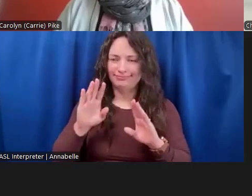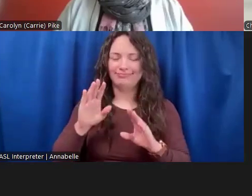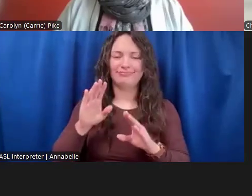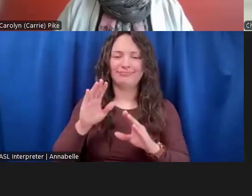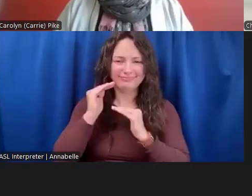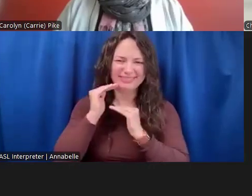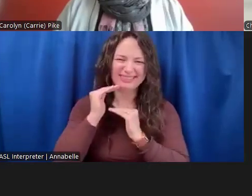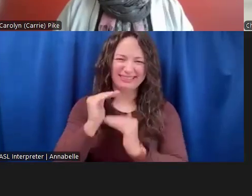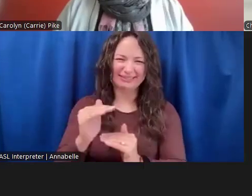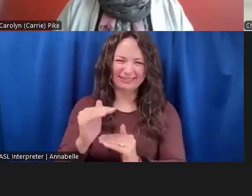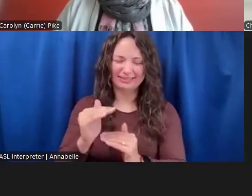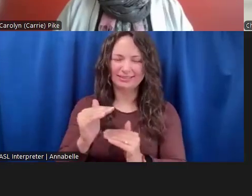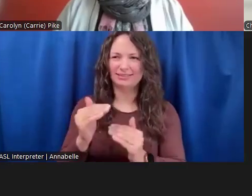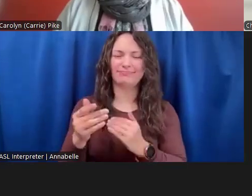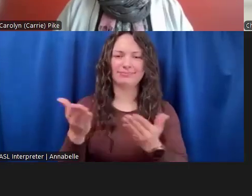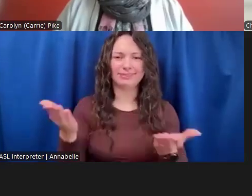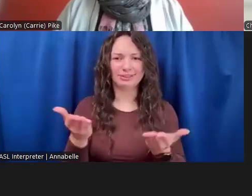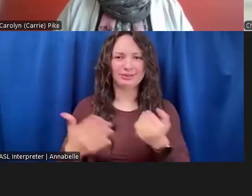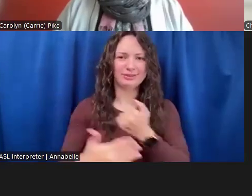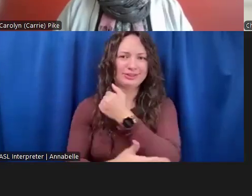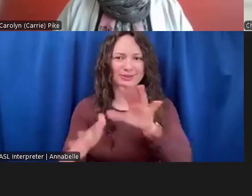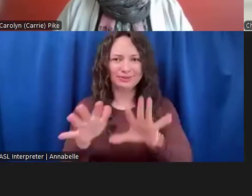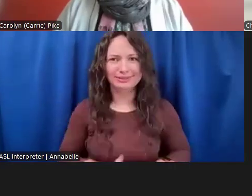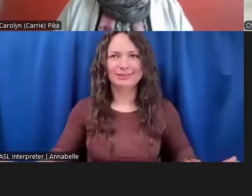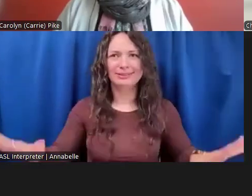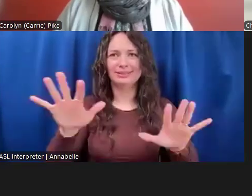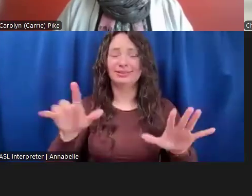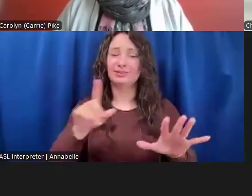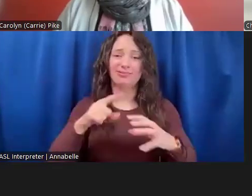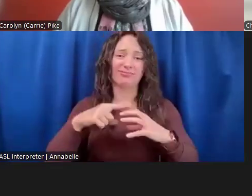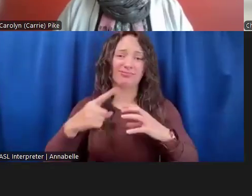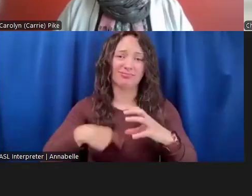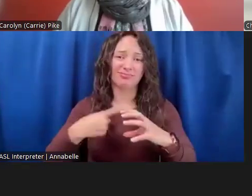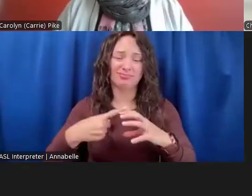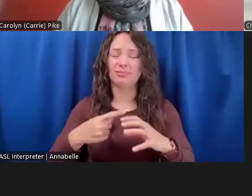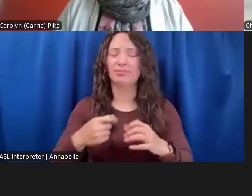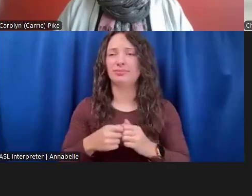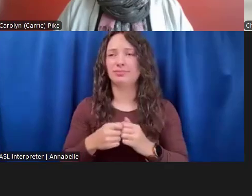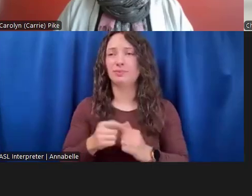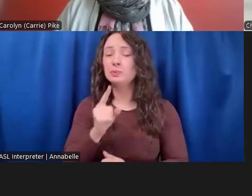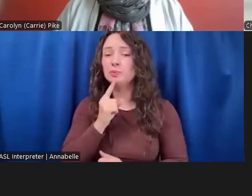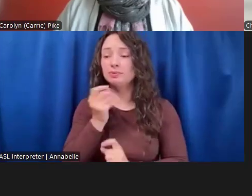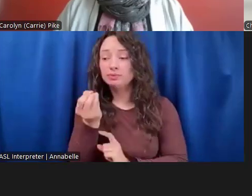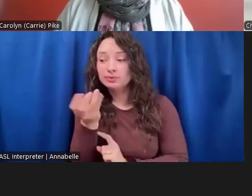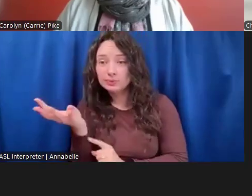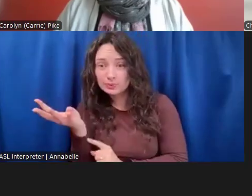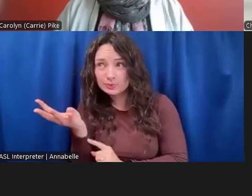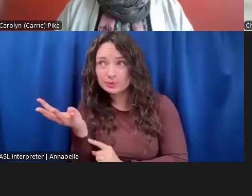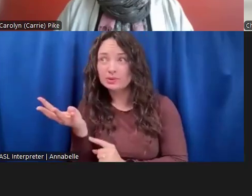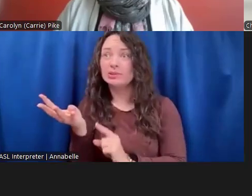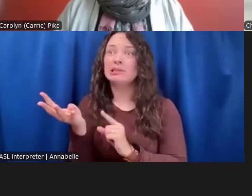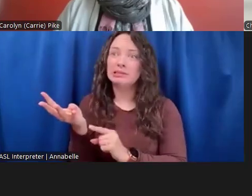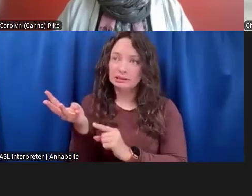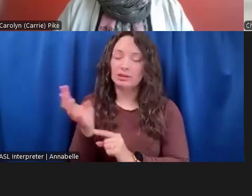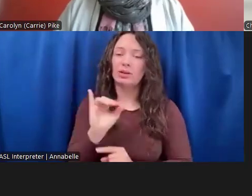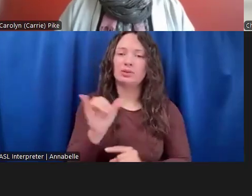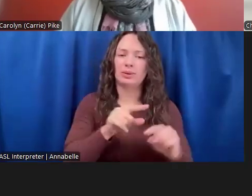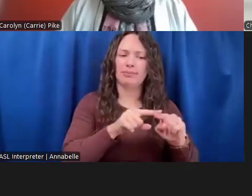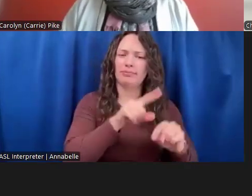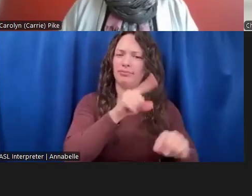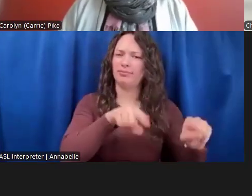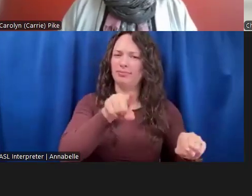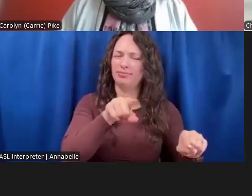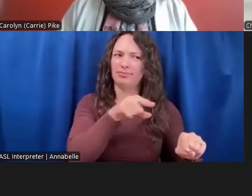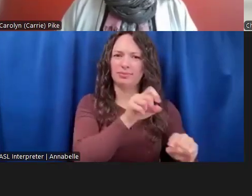country, across the globe. But part of that bottleneck is not just, quantity, but really it's the diversity of sources that we can